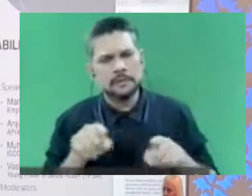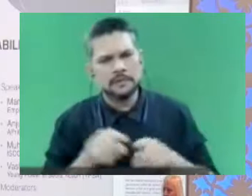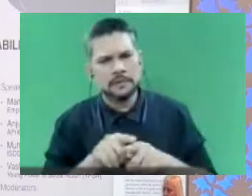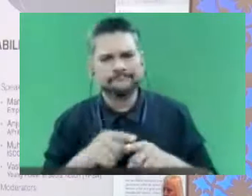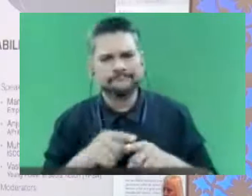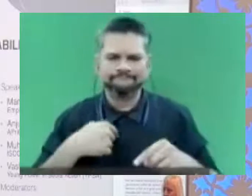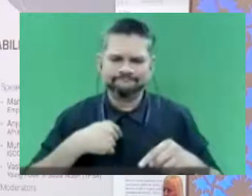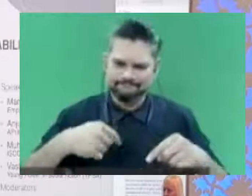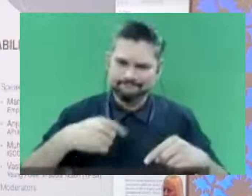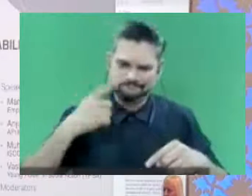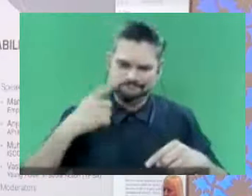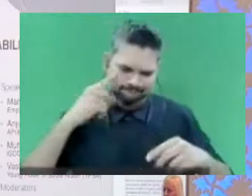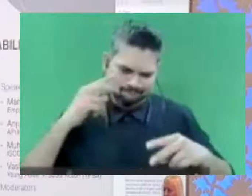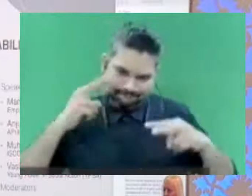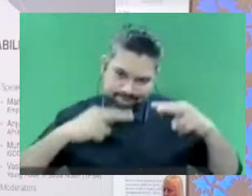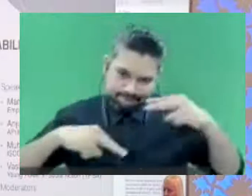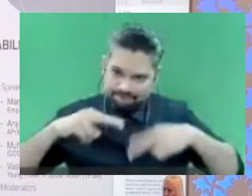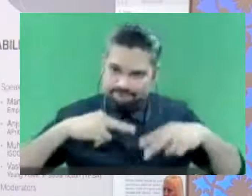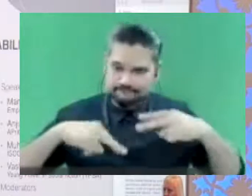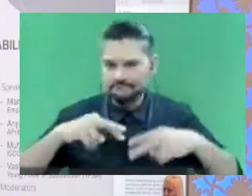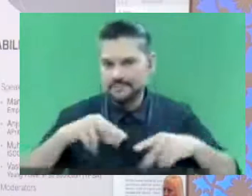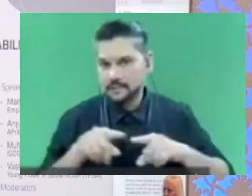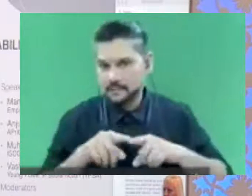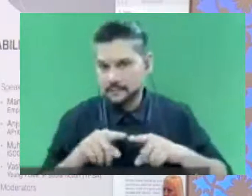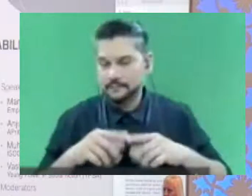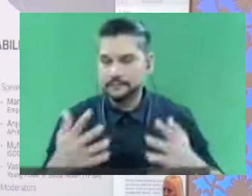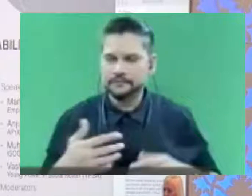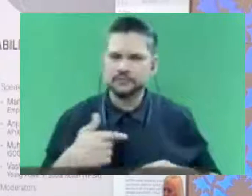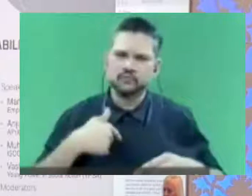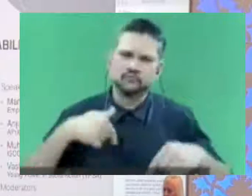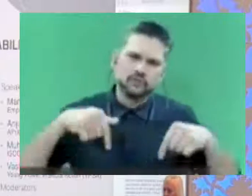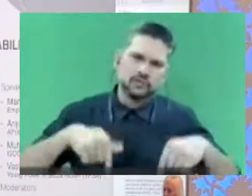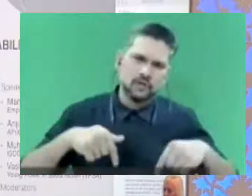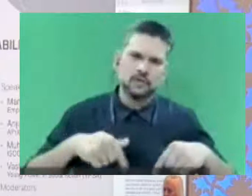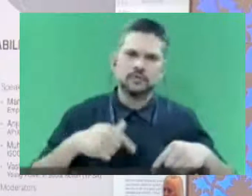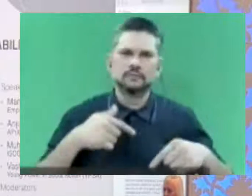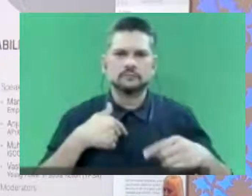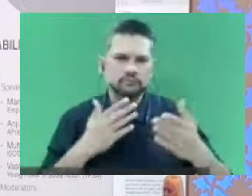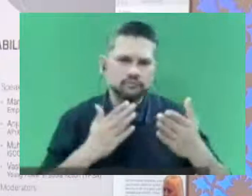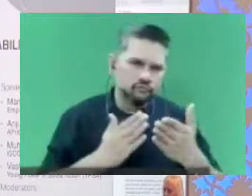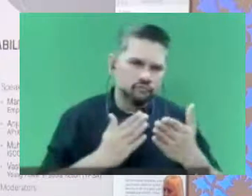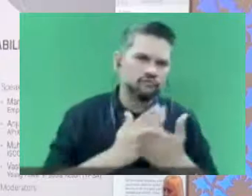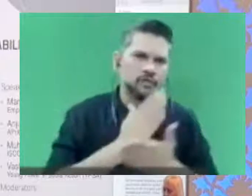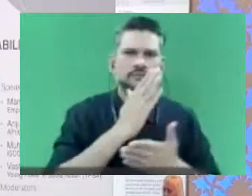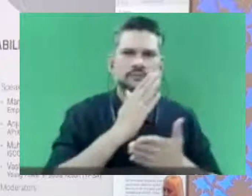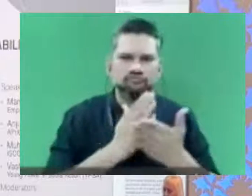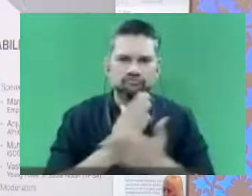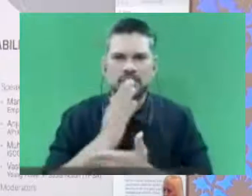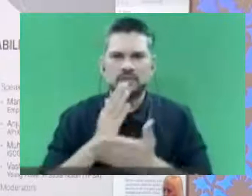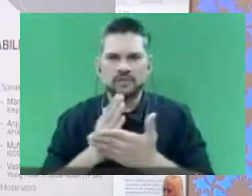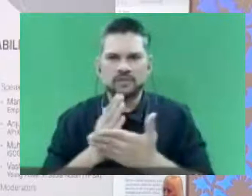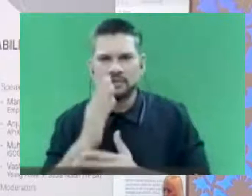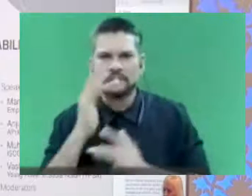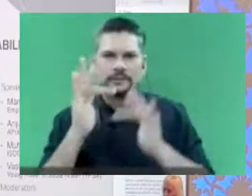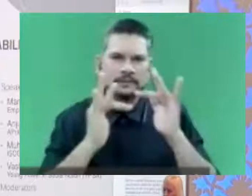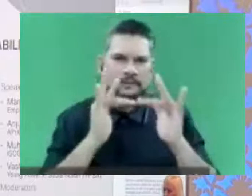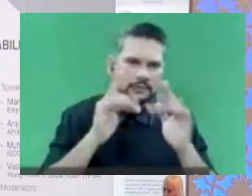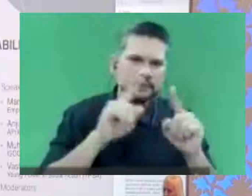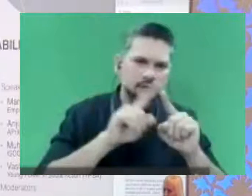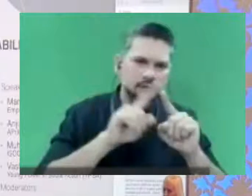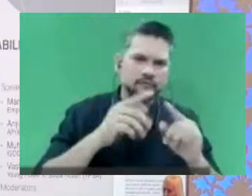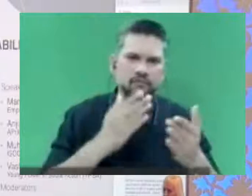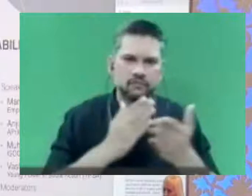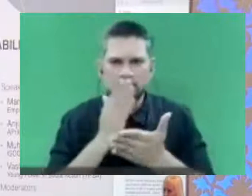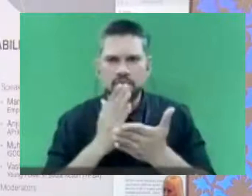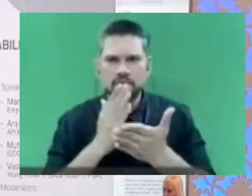talk about right to information and access to internet and etc. But by